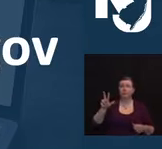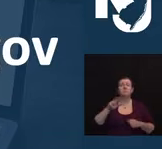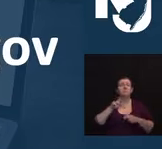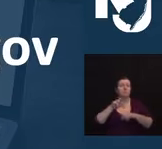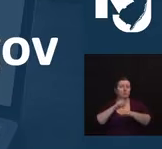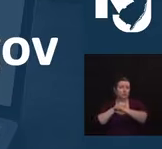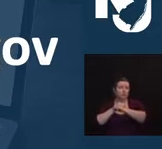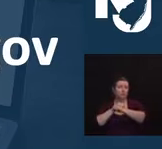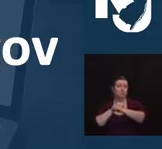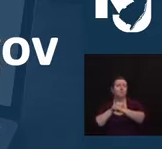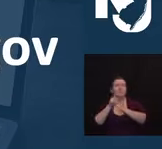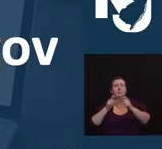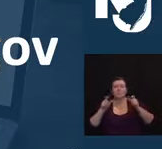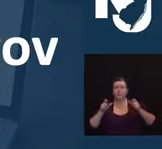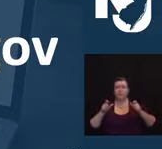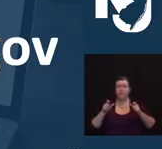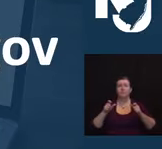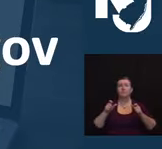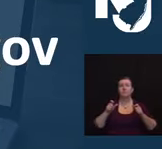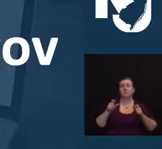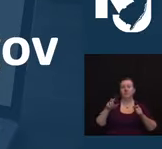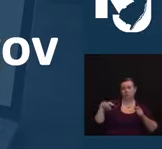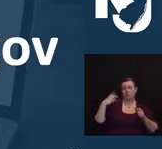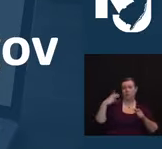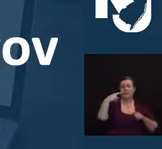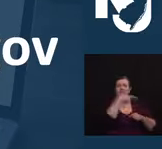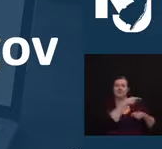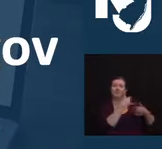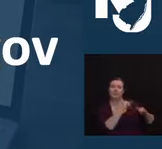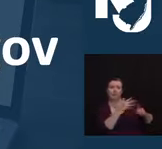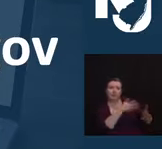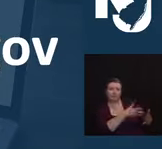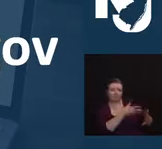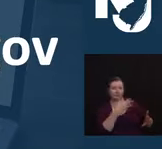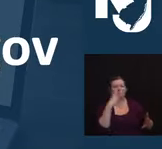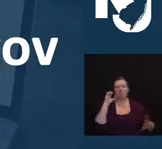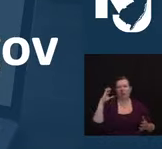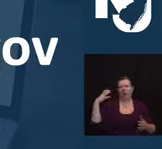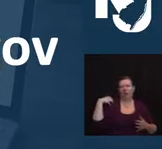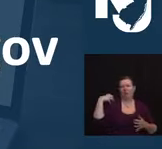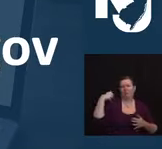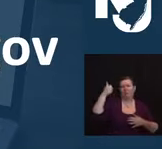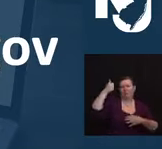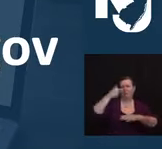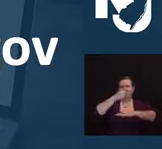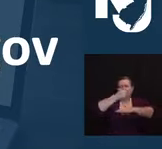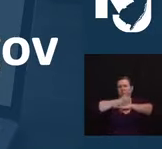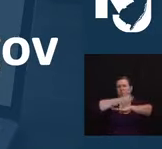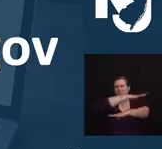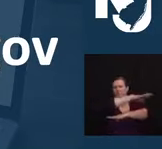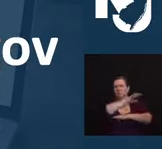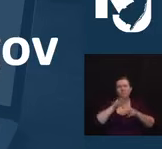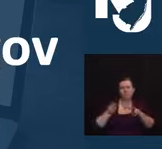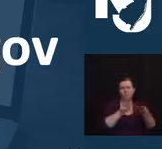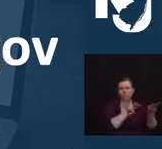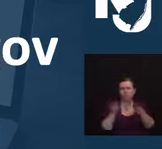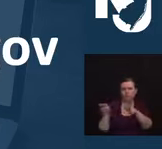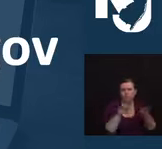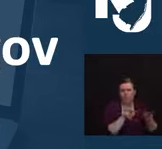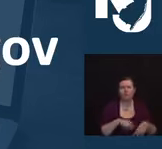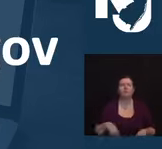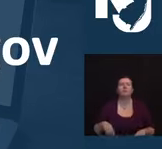great opportunity to be with them. So I know I joined the 9 million members of our New Jersey family to say thank you again to the